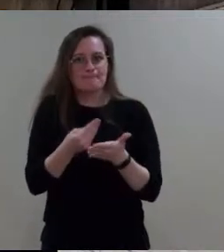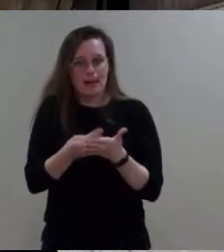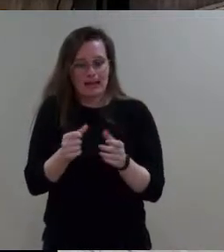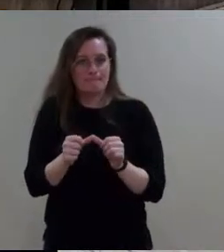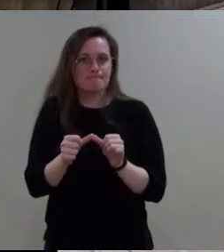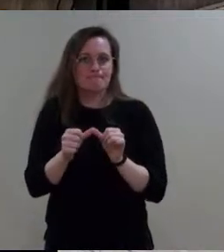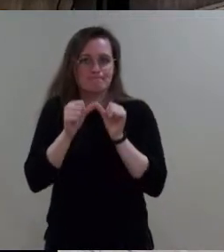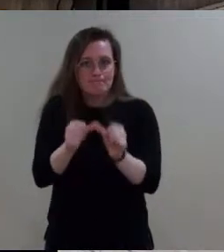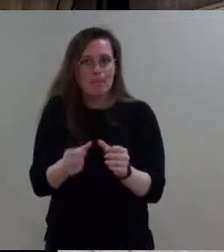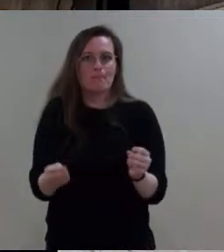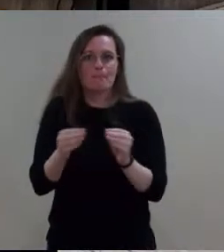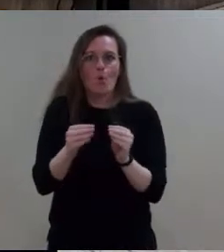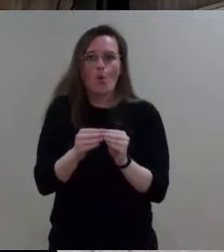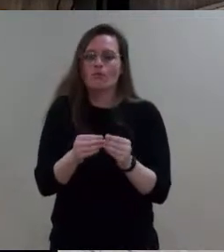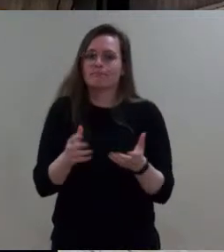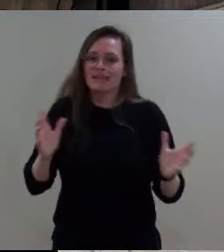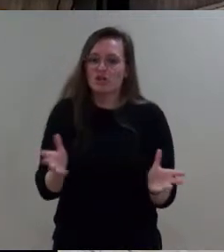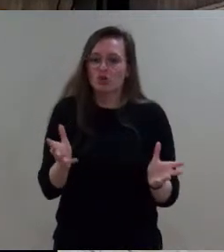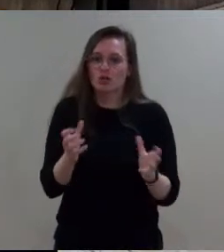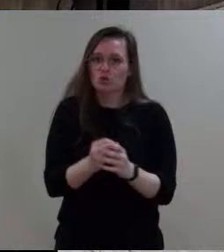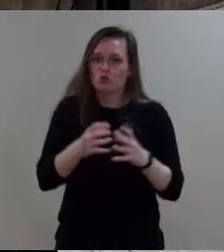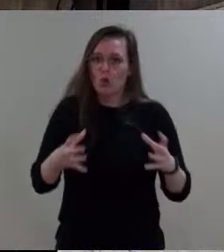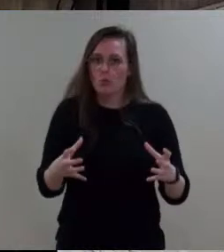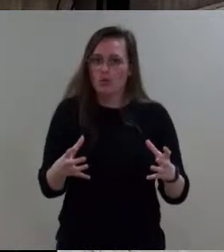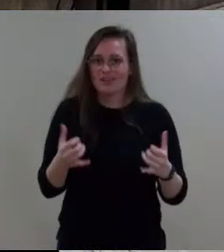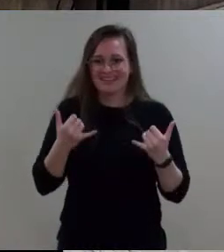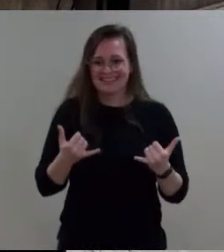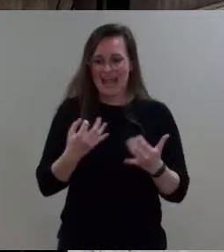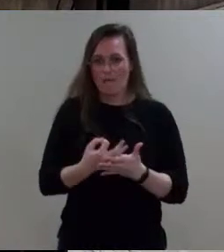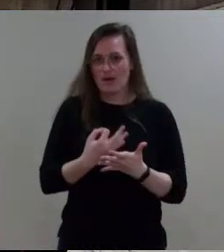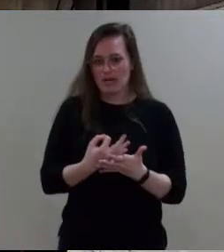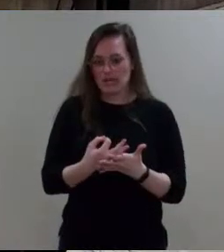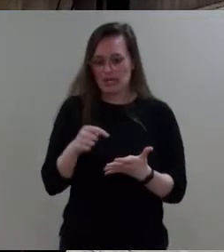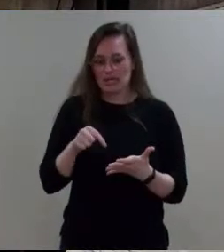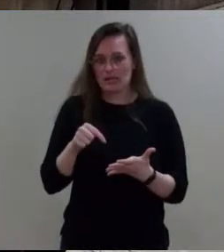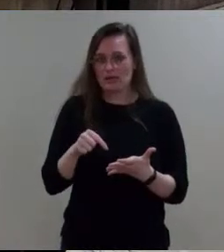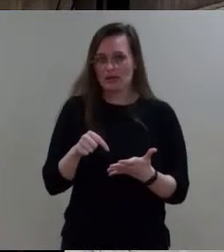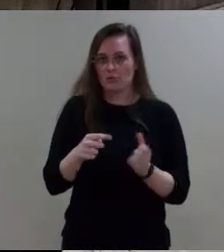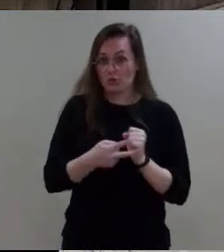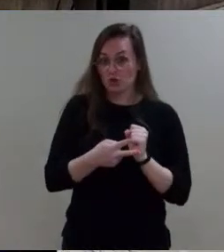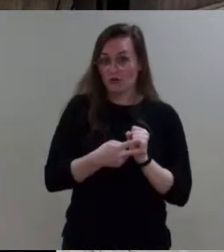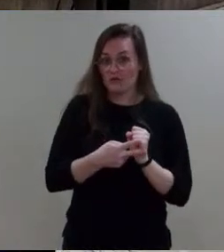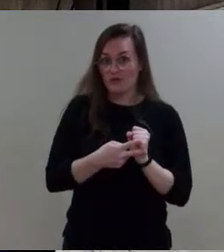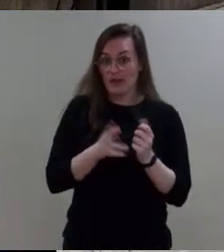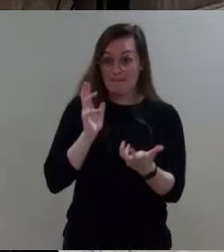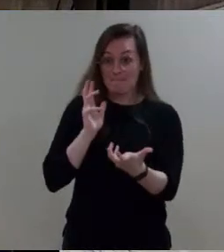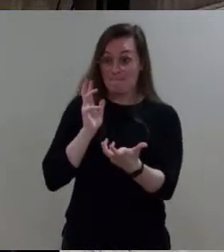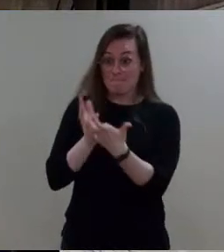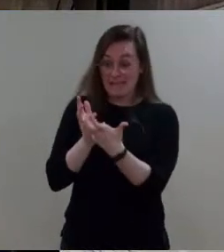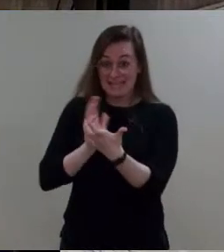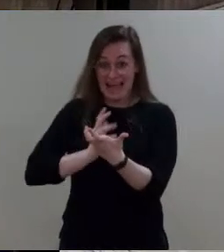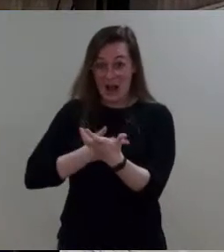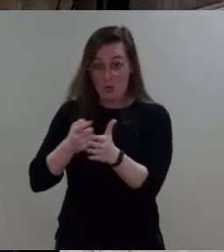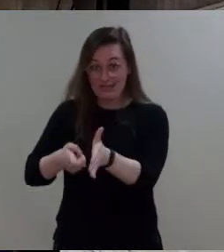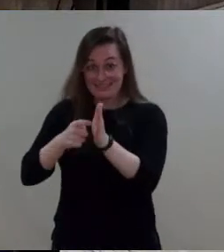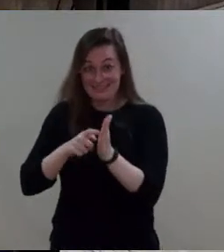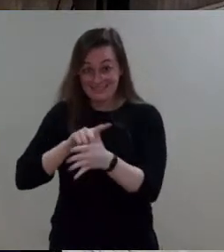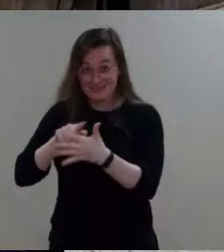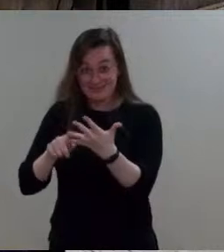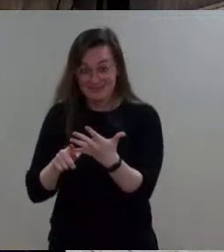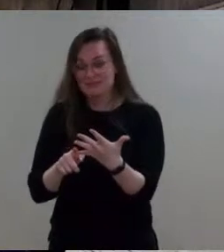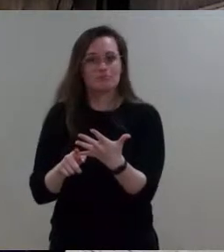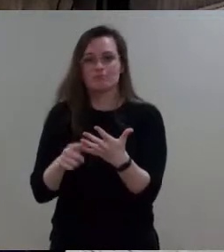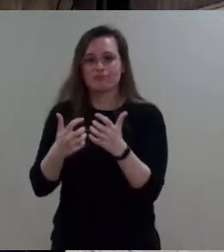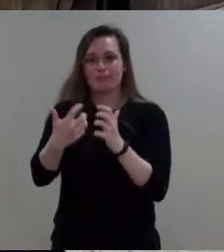to encourage growth. The current reserve funding methodology is no longer meeting our capital needs as we continue to grow and